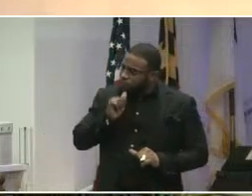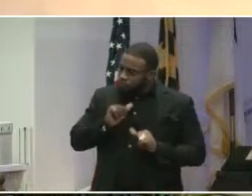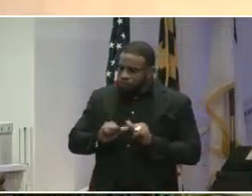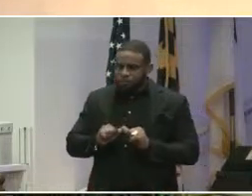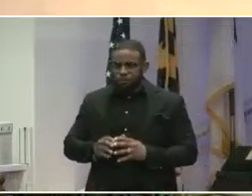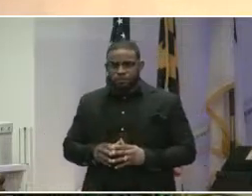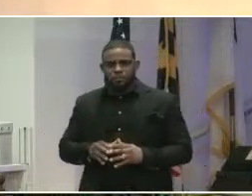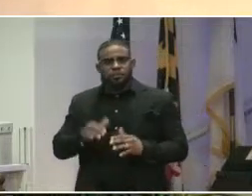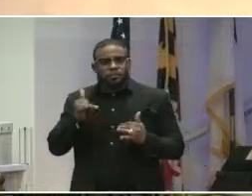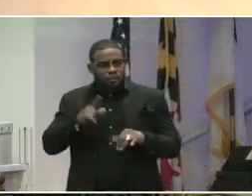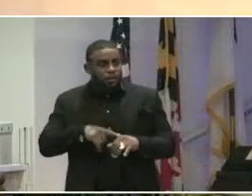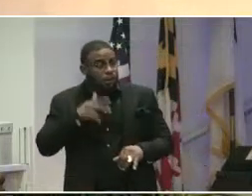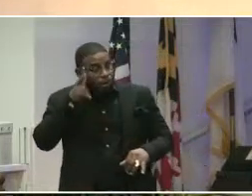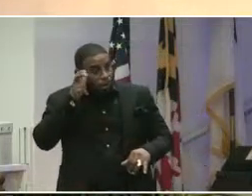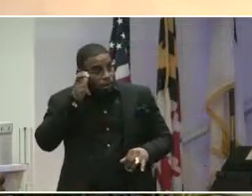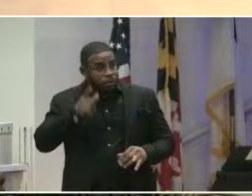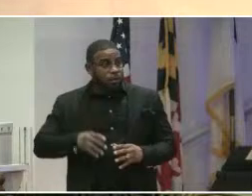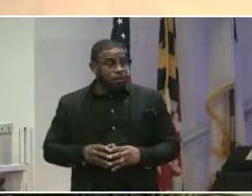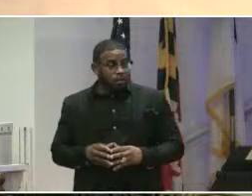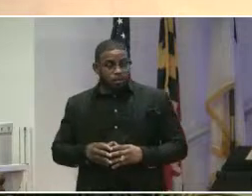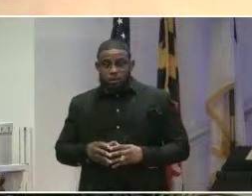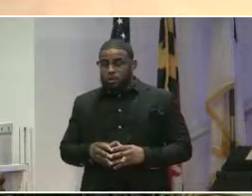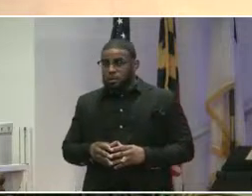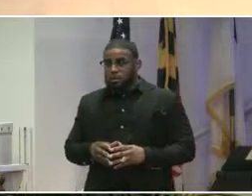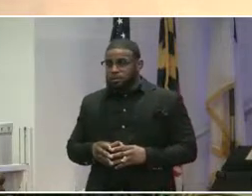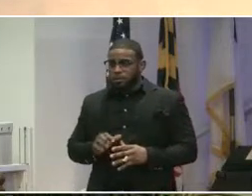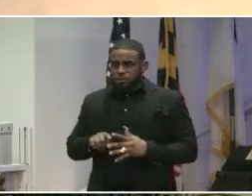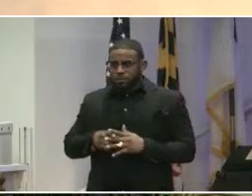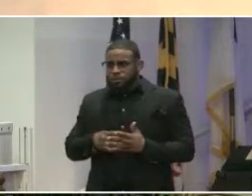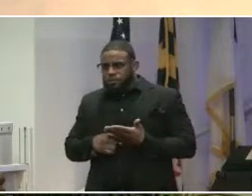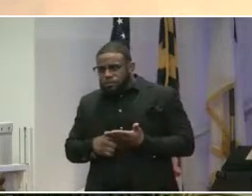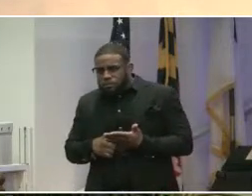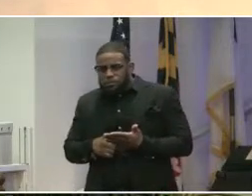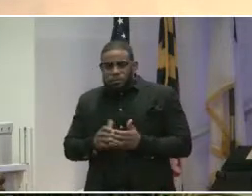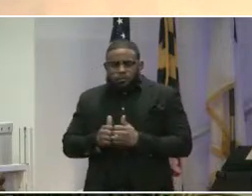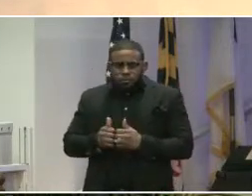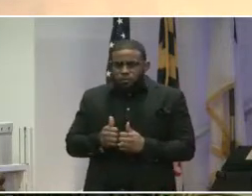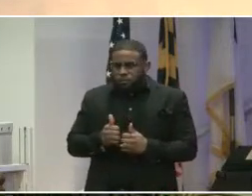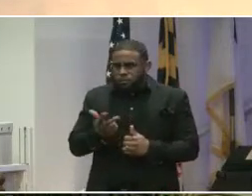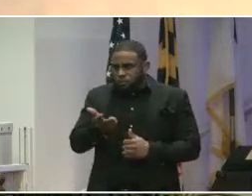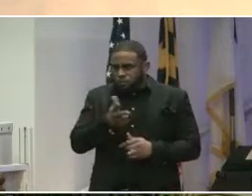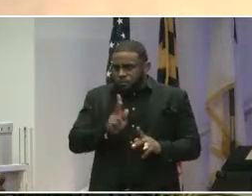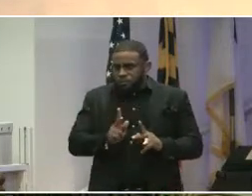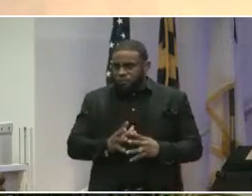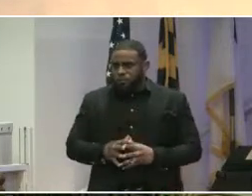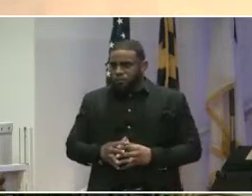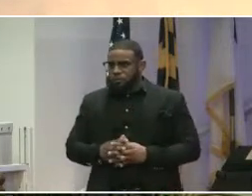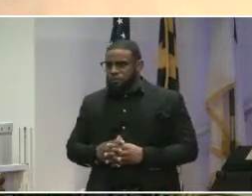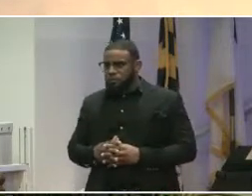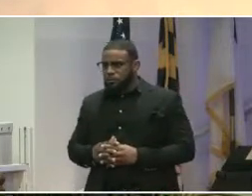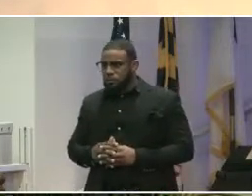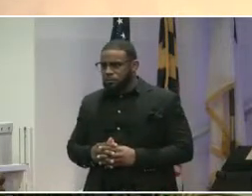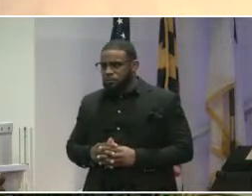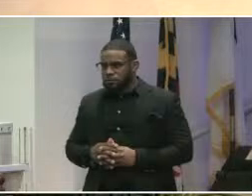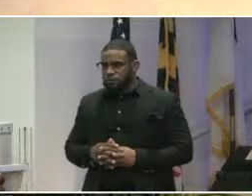Hang in there. This time I heard him and I began to discuss him with three people.